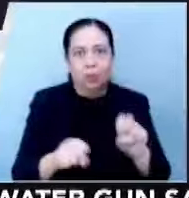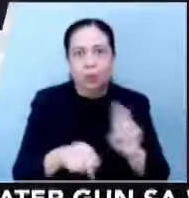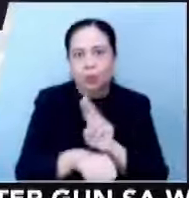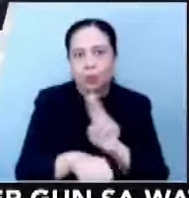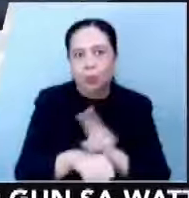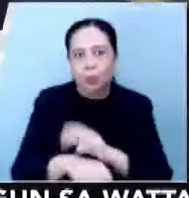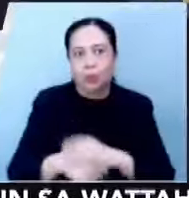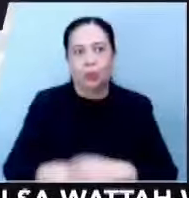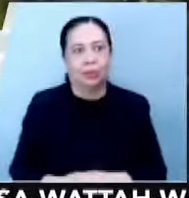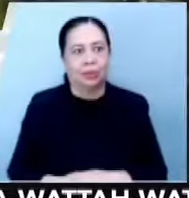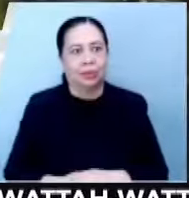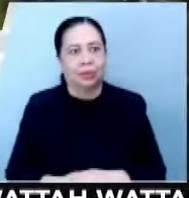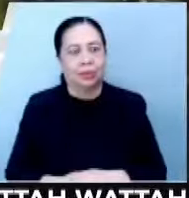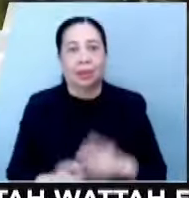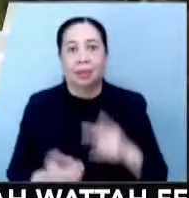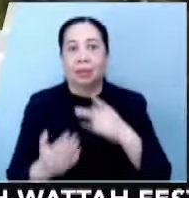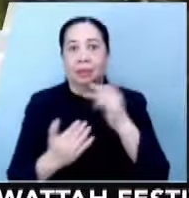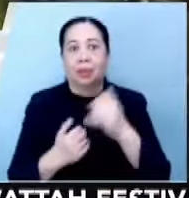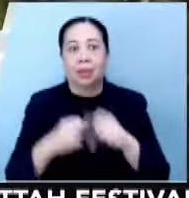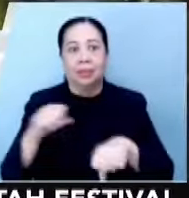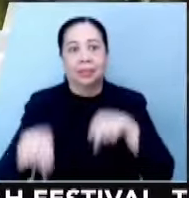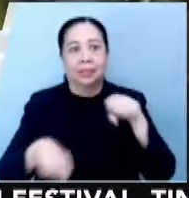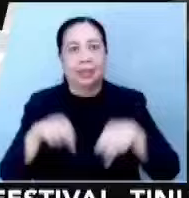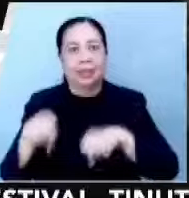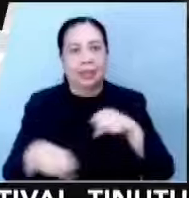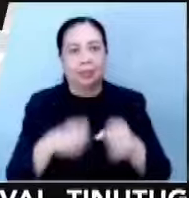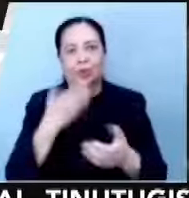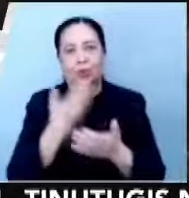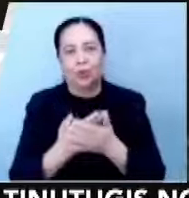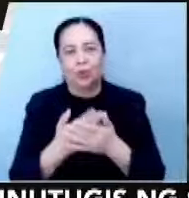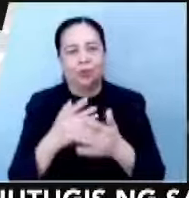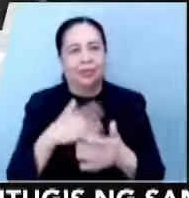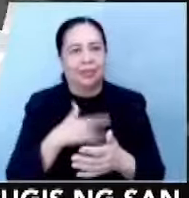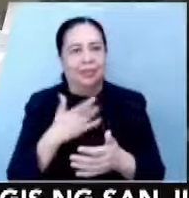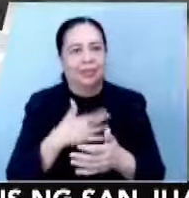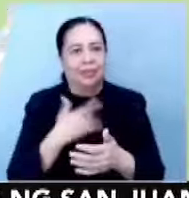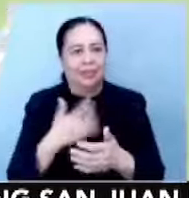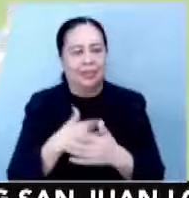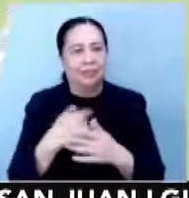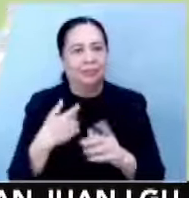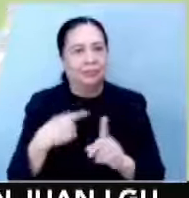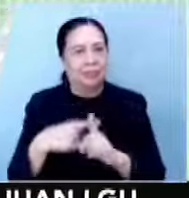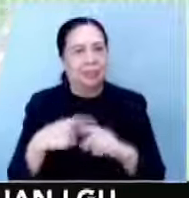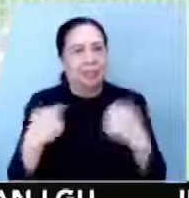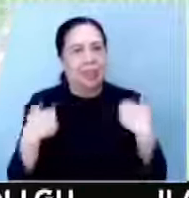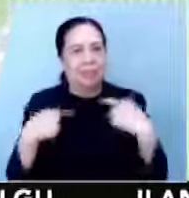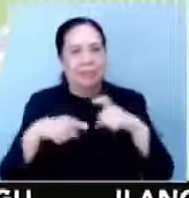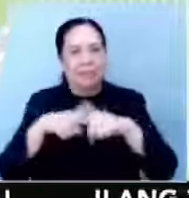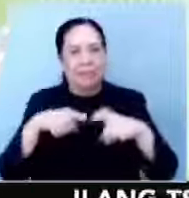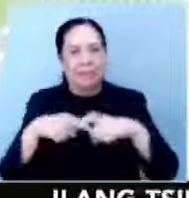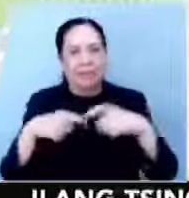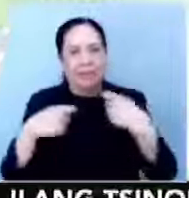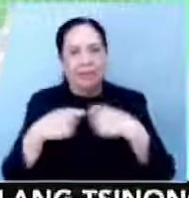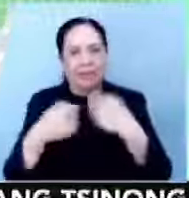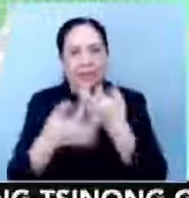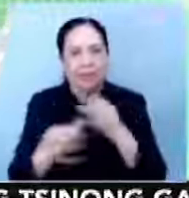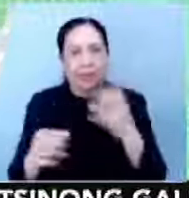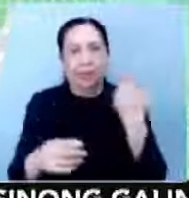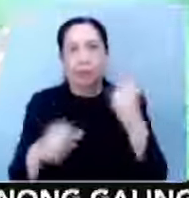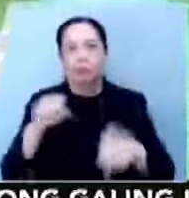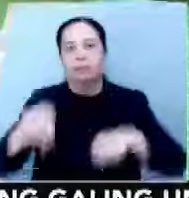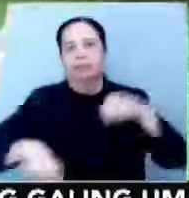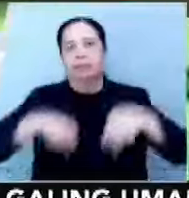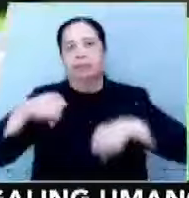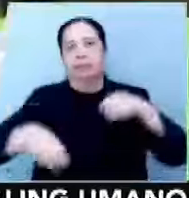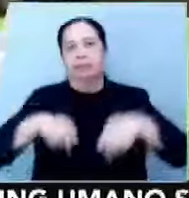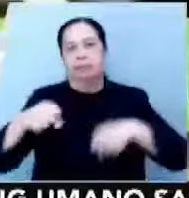Sa Project Cycle, goodbye na rin sa fuel-powered machines at electricity, dahil cycling lang ang sagot sa makinang nakakabit